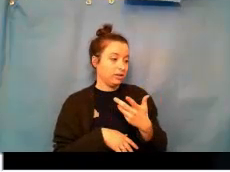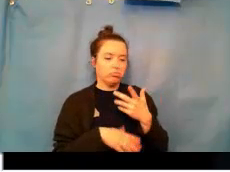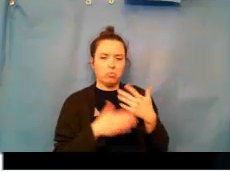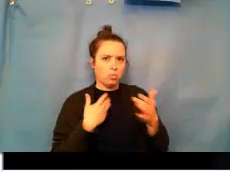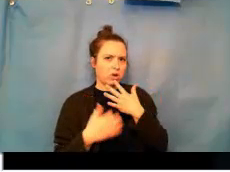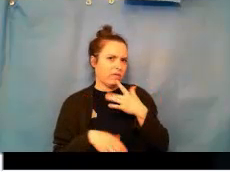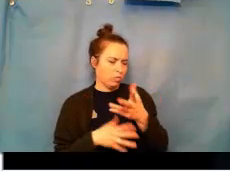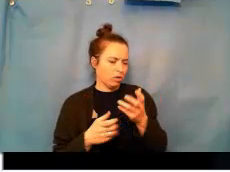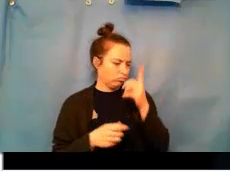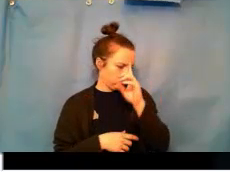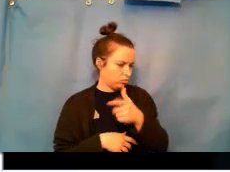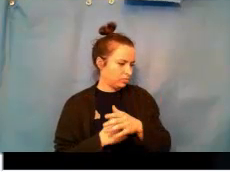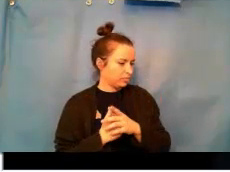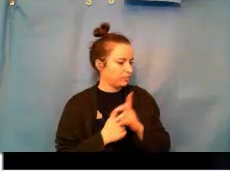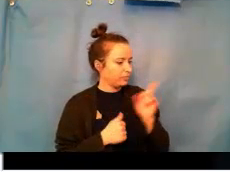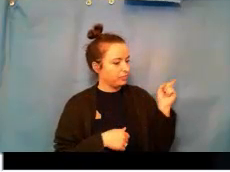want. I'm going to color it blue.